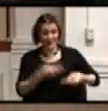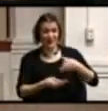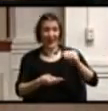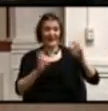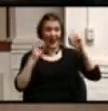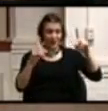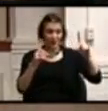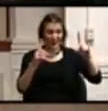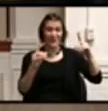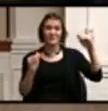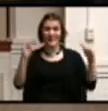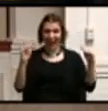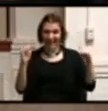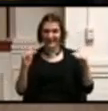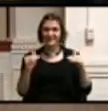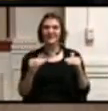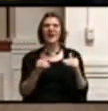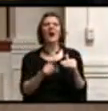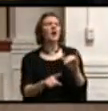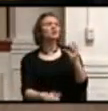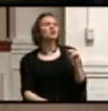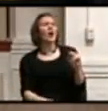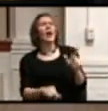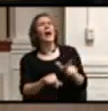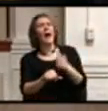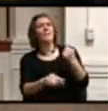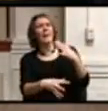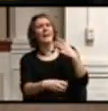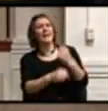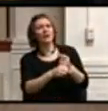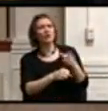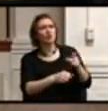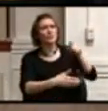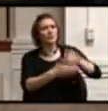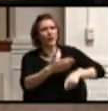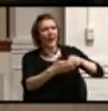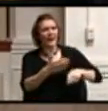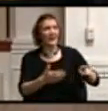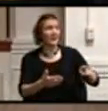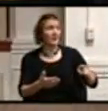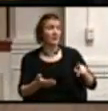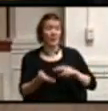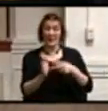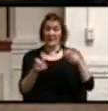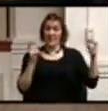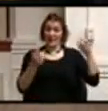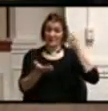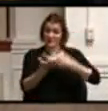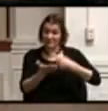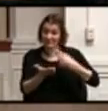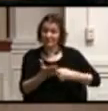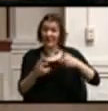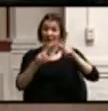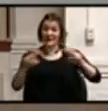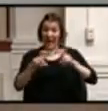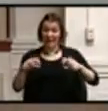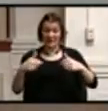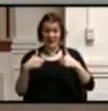the board how long you've been doing that and how long the town of Brattleboro has been doing that. The management discussion and analysis?